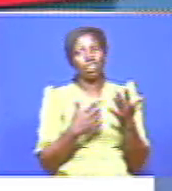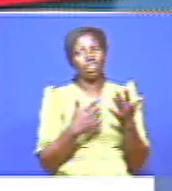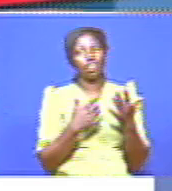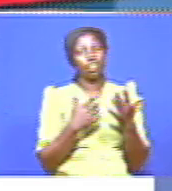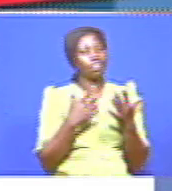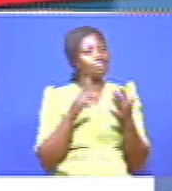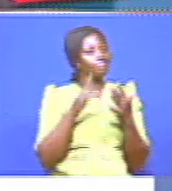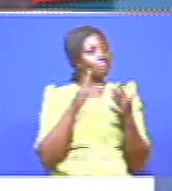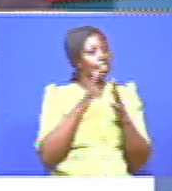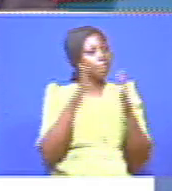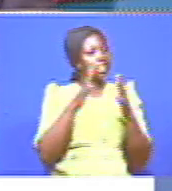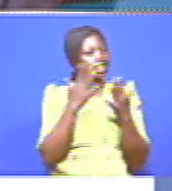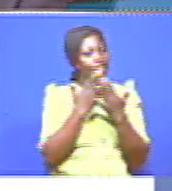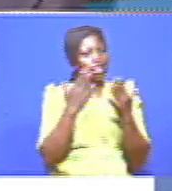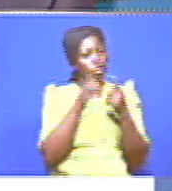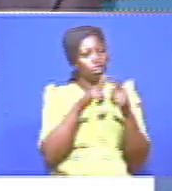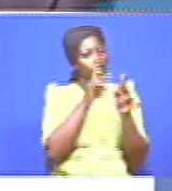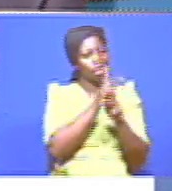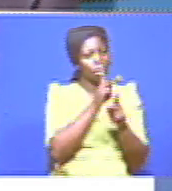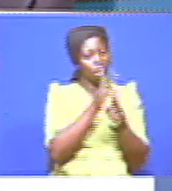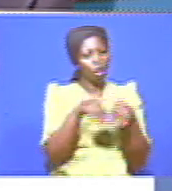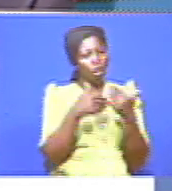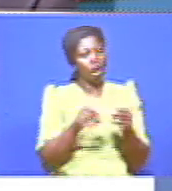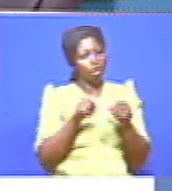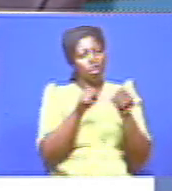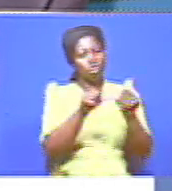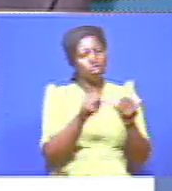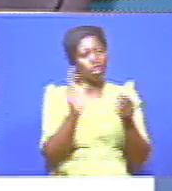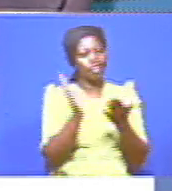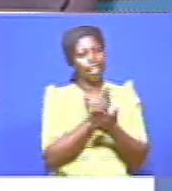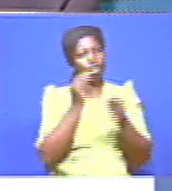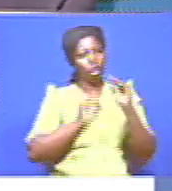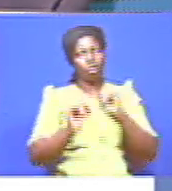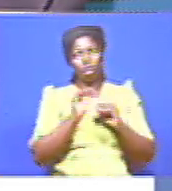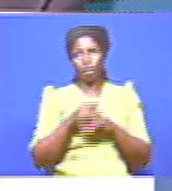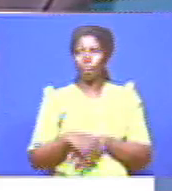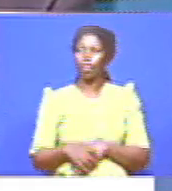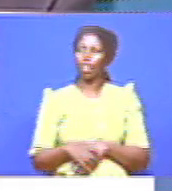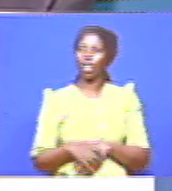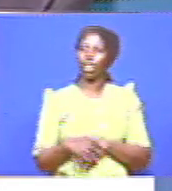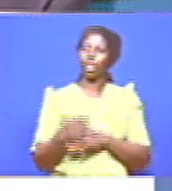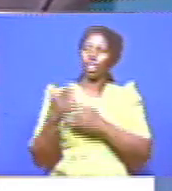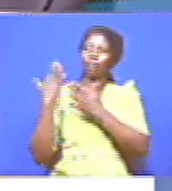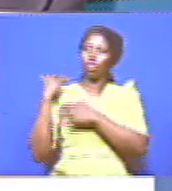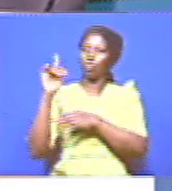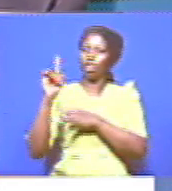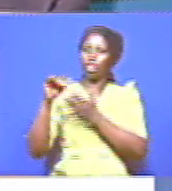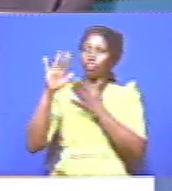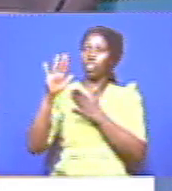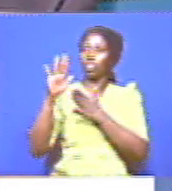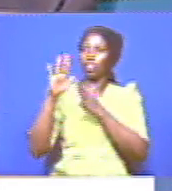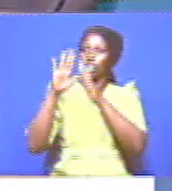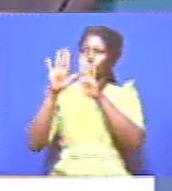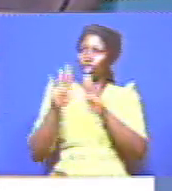know, if I take you back during the NAC government, when mm-hmm. it came, one of the most important mm-hmm. aspects that public